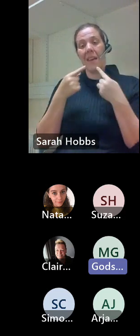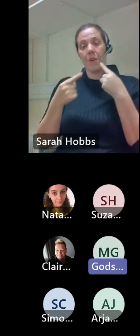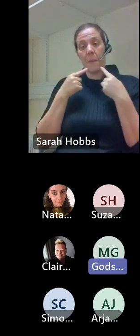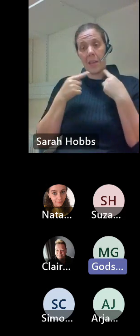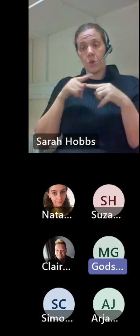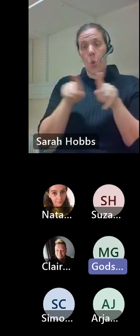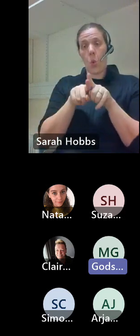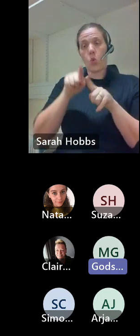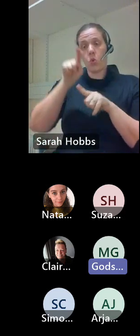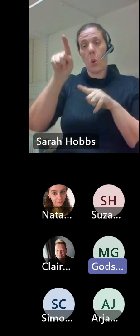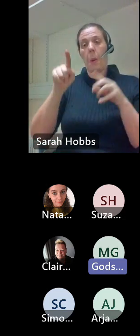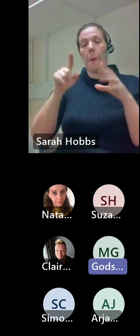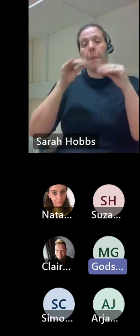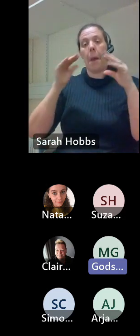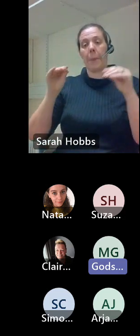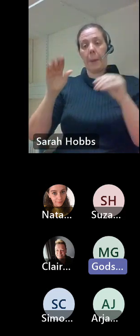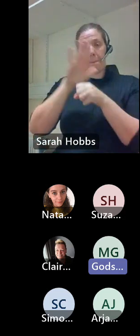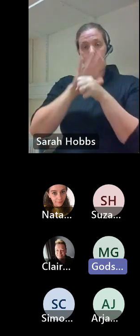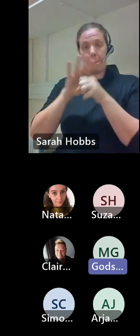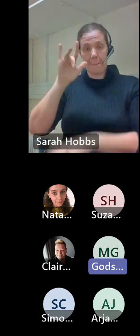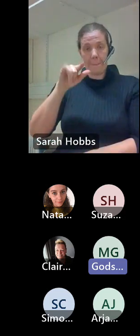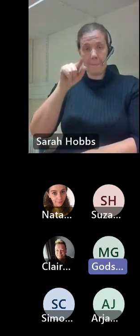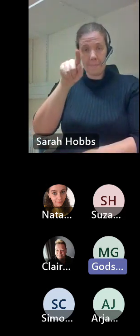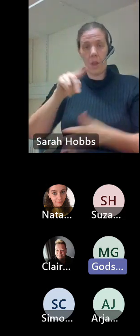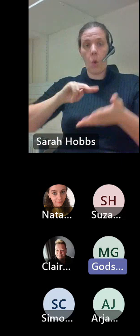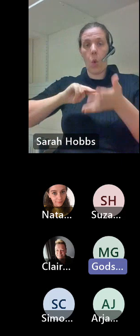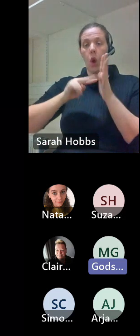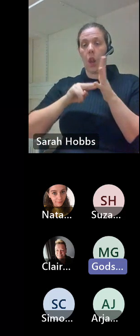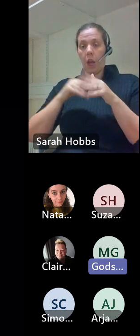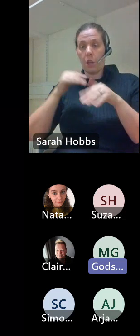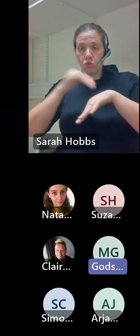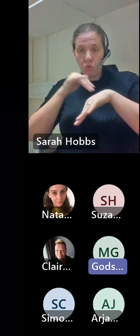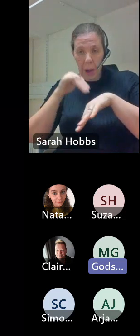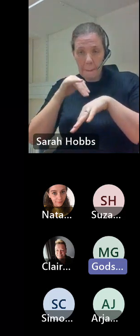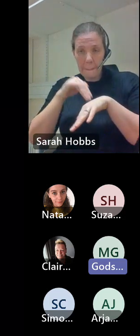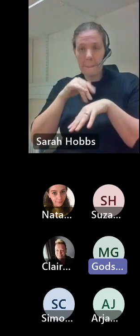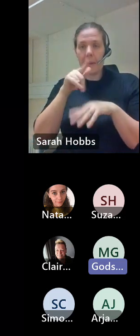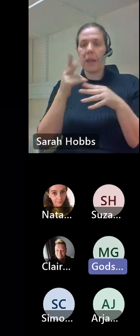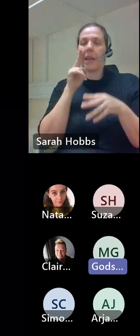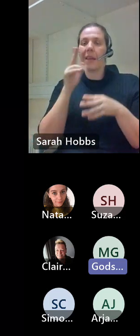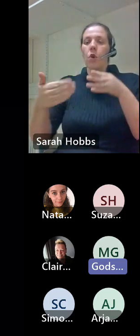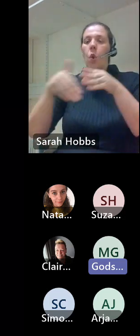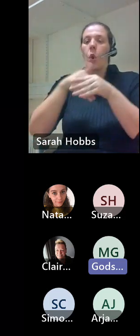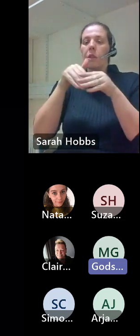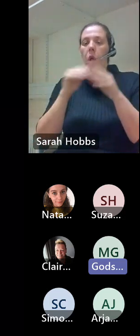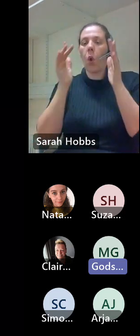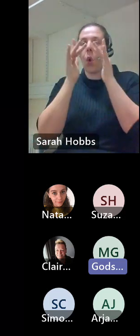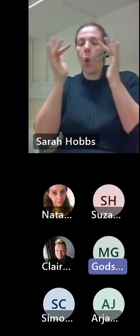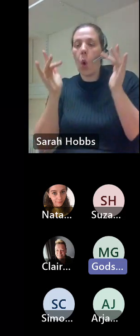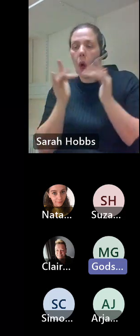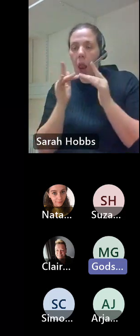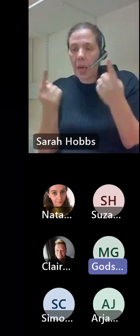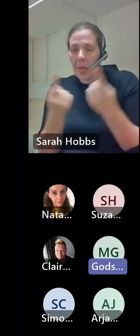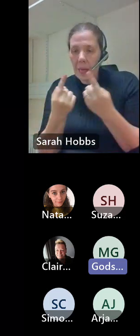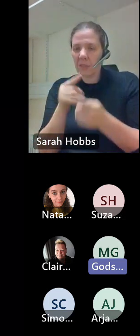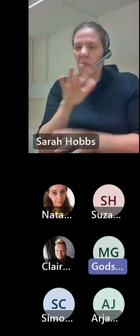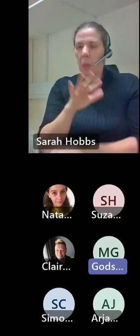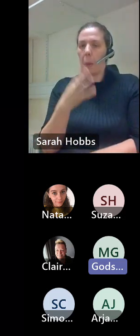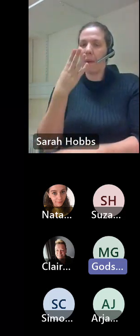Midlands Serious Organised Crime Unit, which gives you a little bit more context in terms of the cyber element, and that's something they did about 4 months